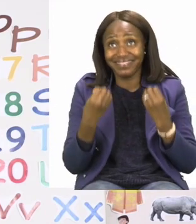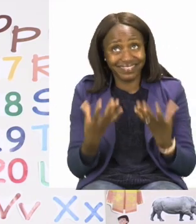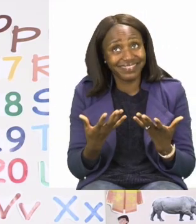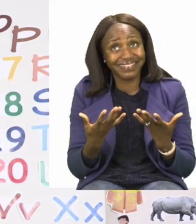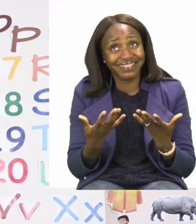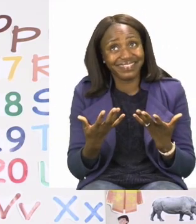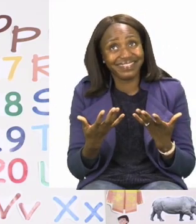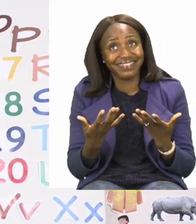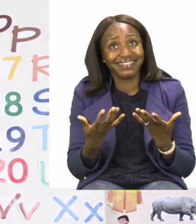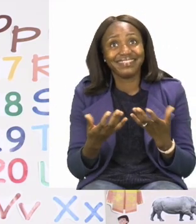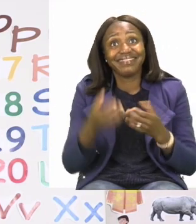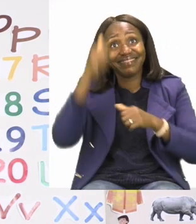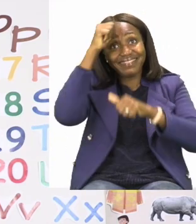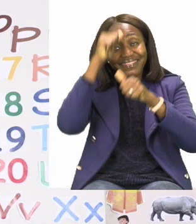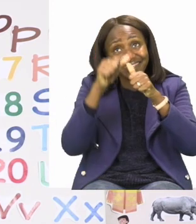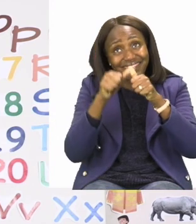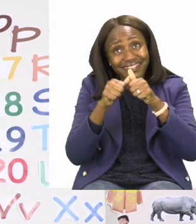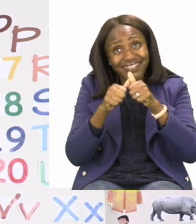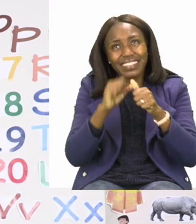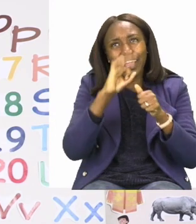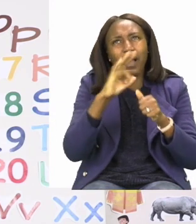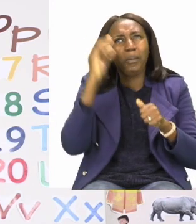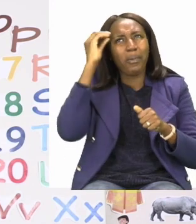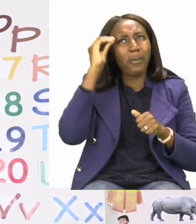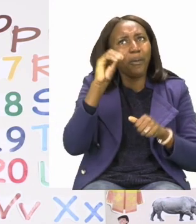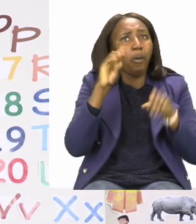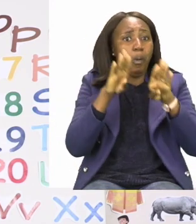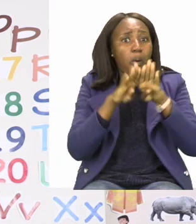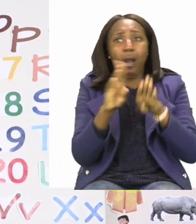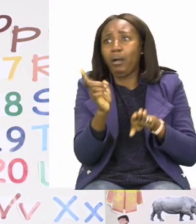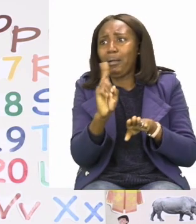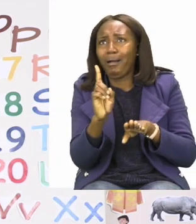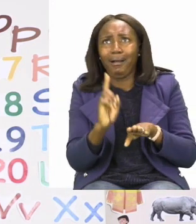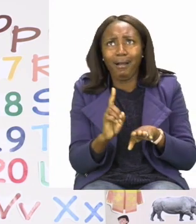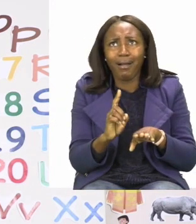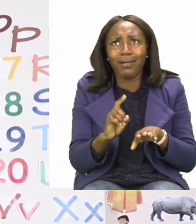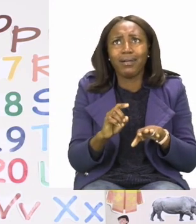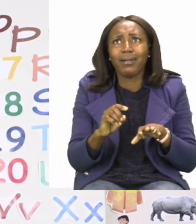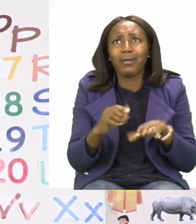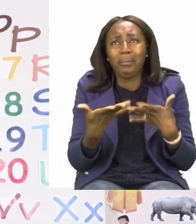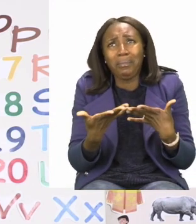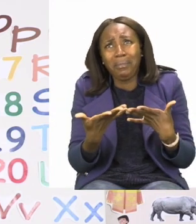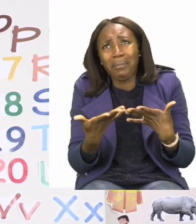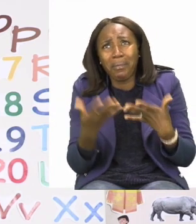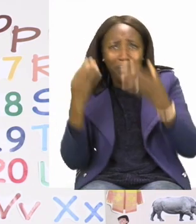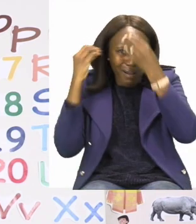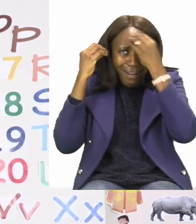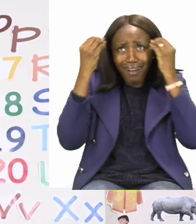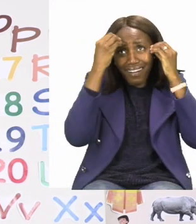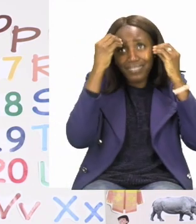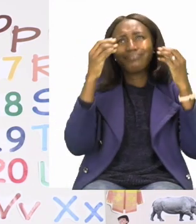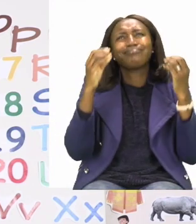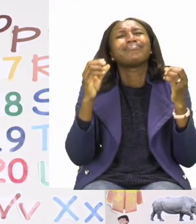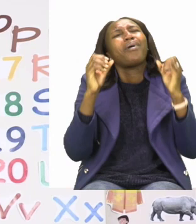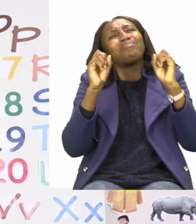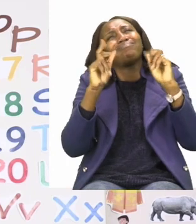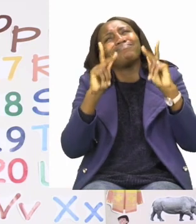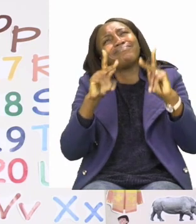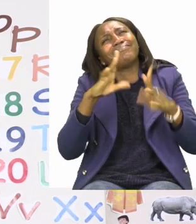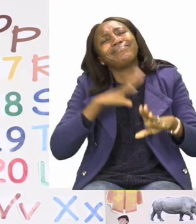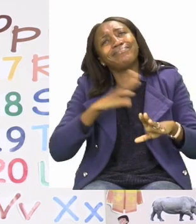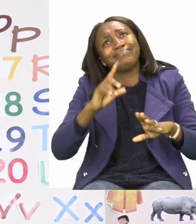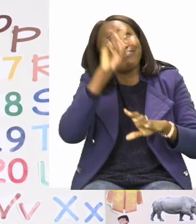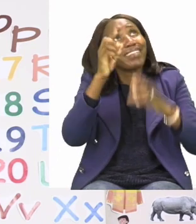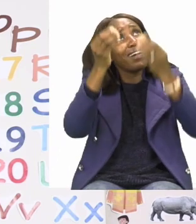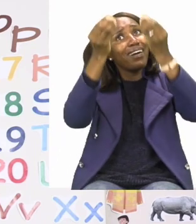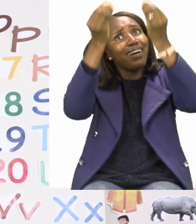did. Remember, if you're not sure what to do or you got confused, that's okay. You can always ask an